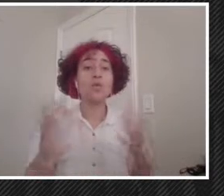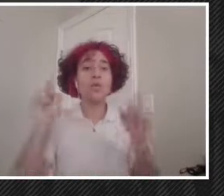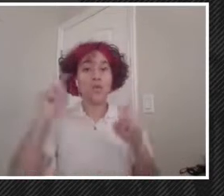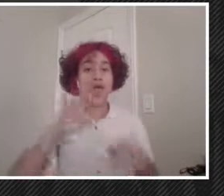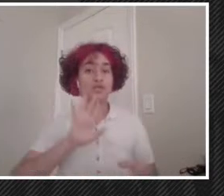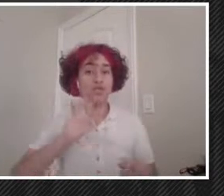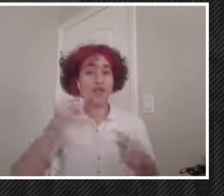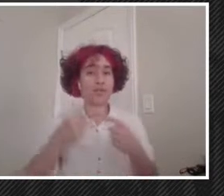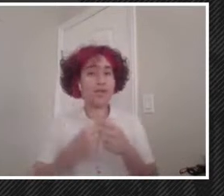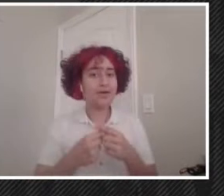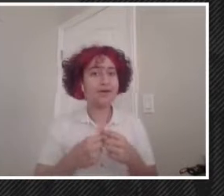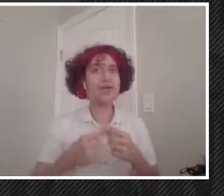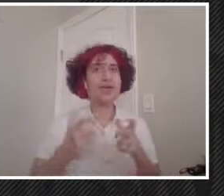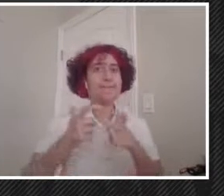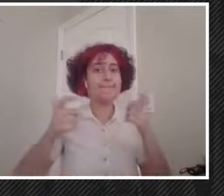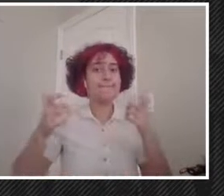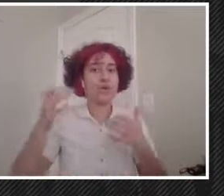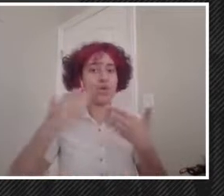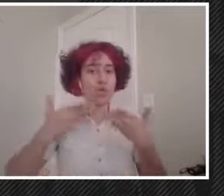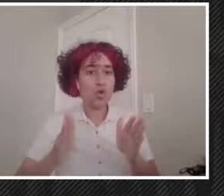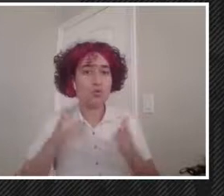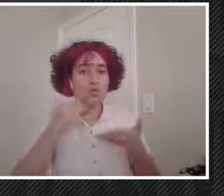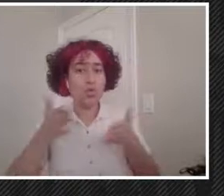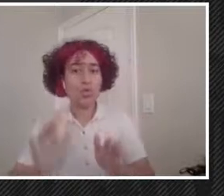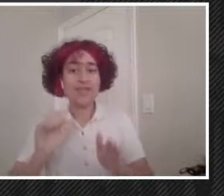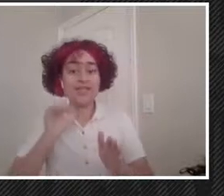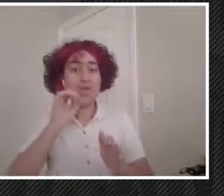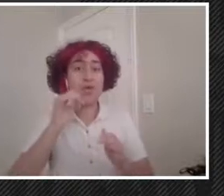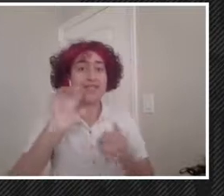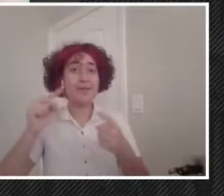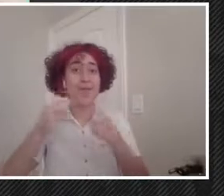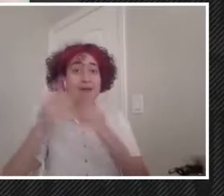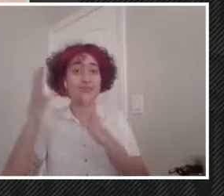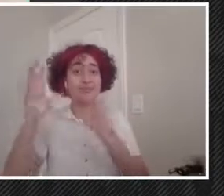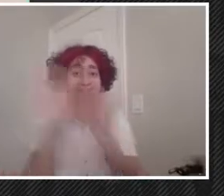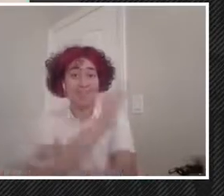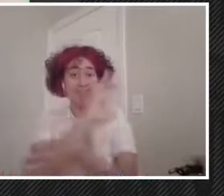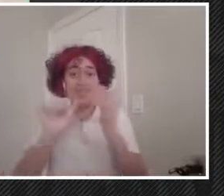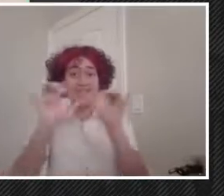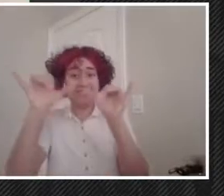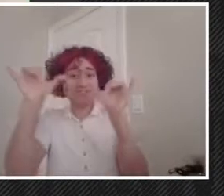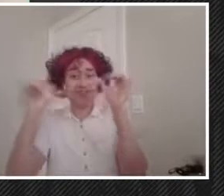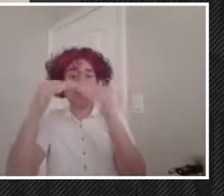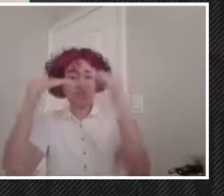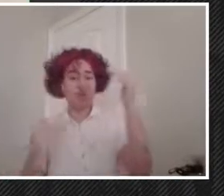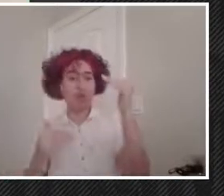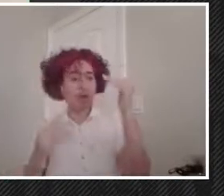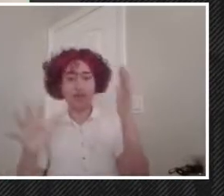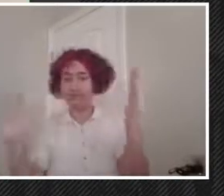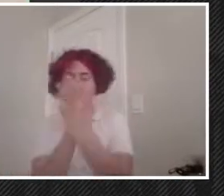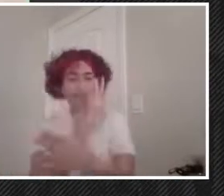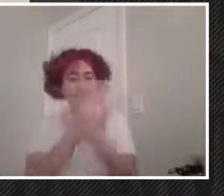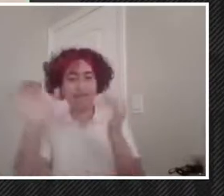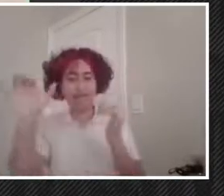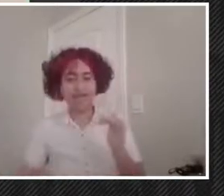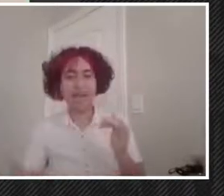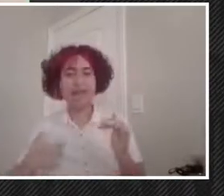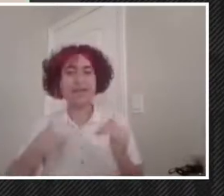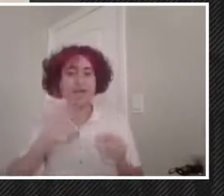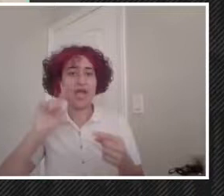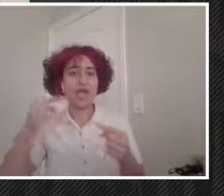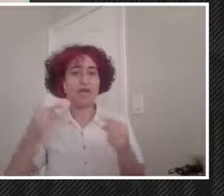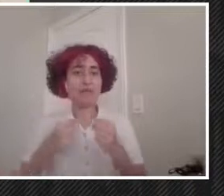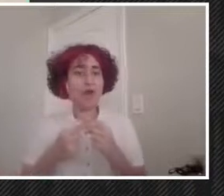dismantling systemic equality. This is about making sure that the dream and the promise of America is available